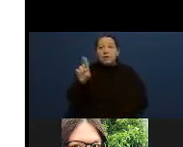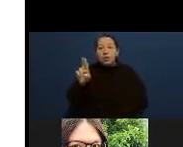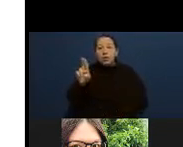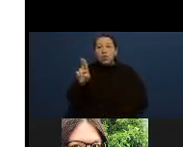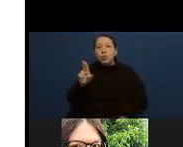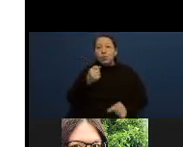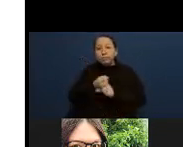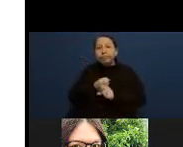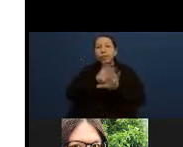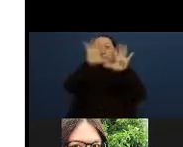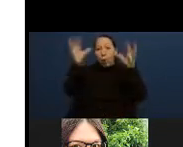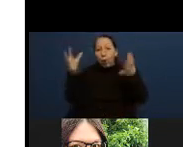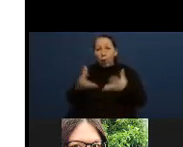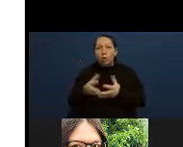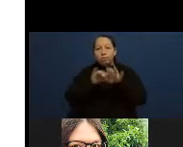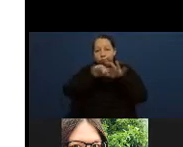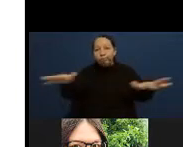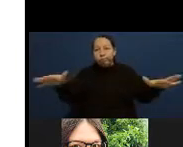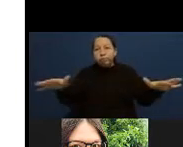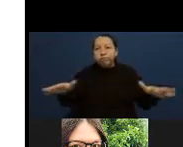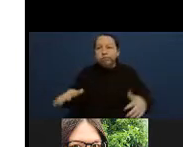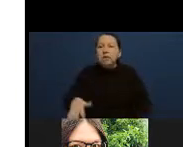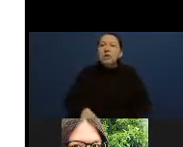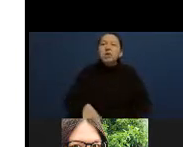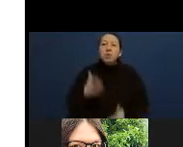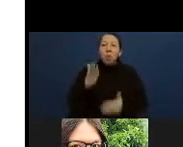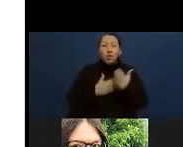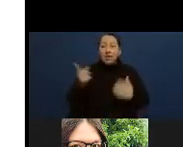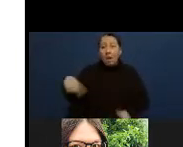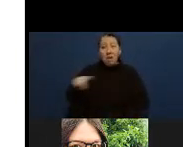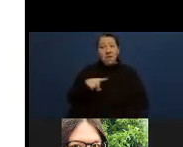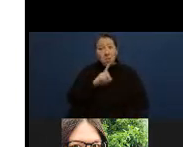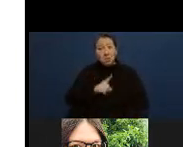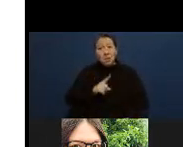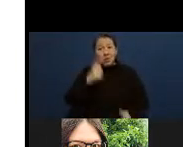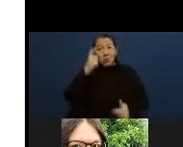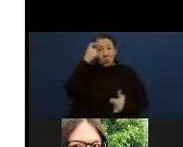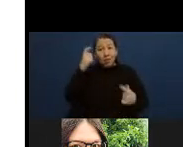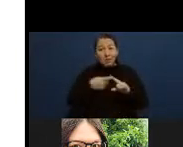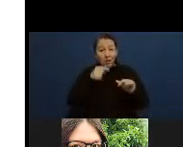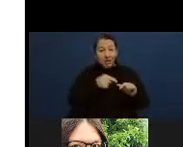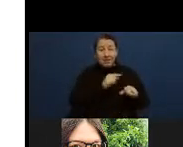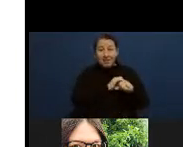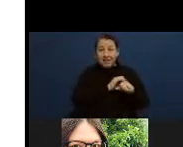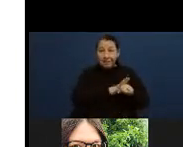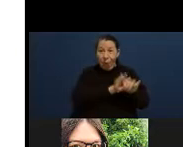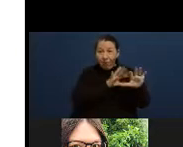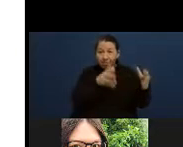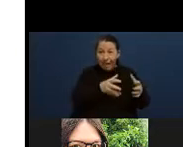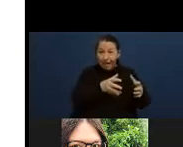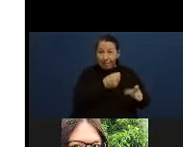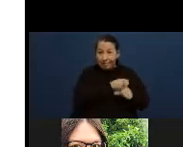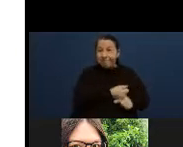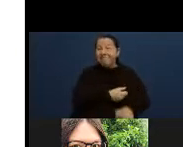pandemic hit. And so some of them were greatly traumatized when this began to happen again. And so some of them may